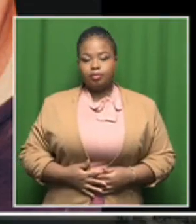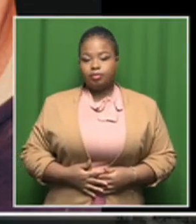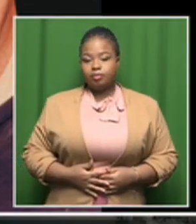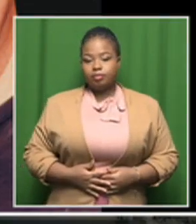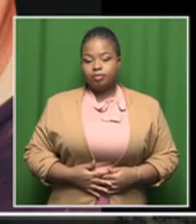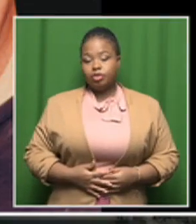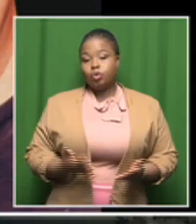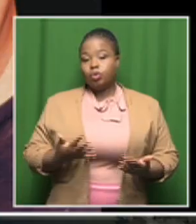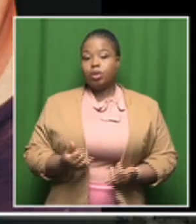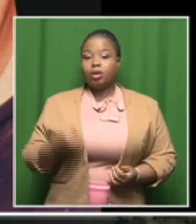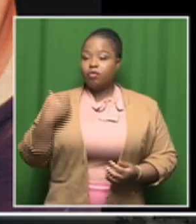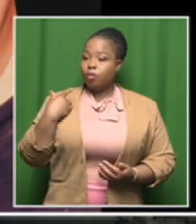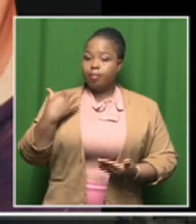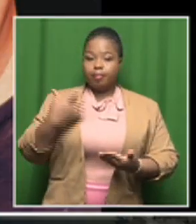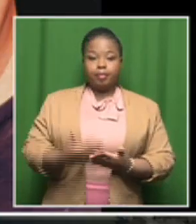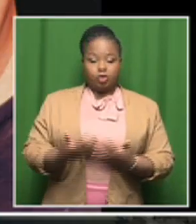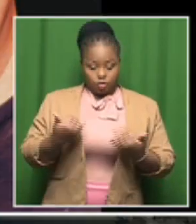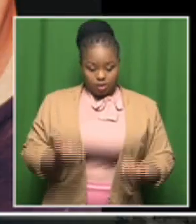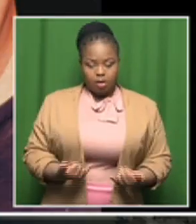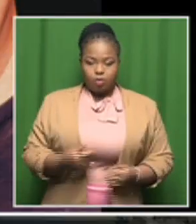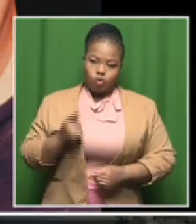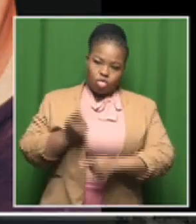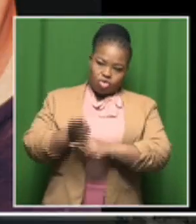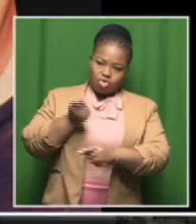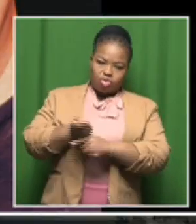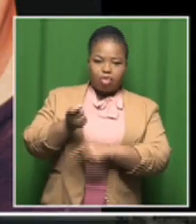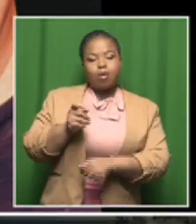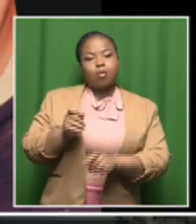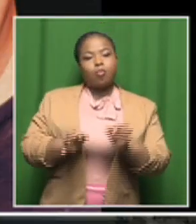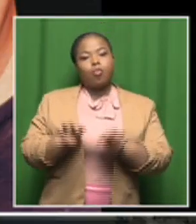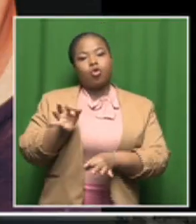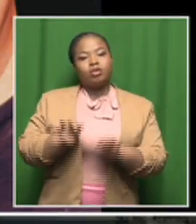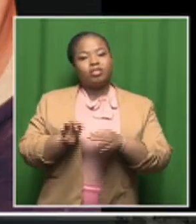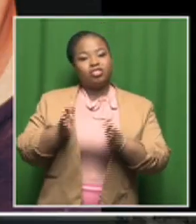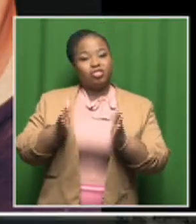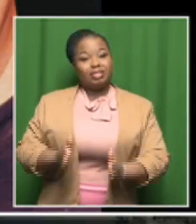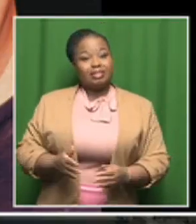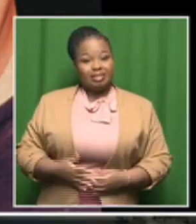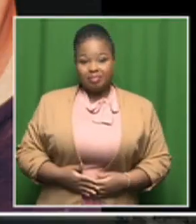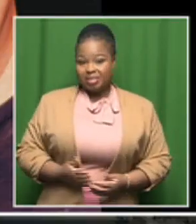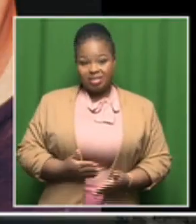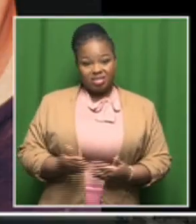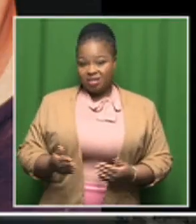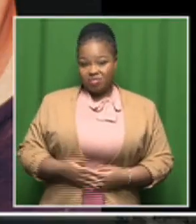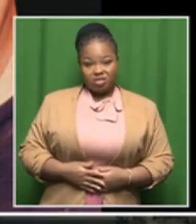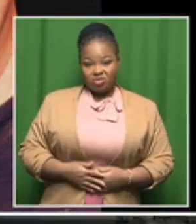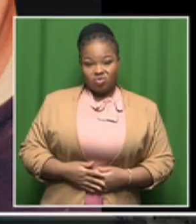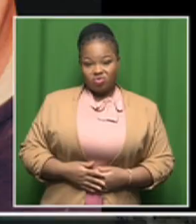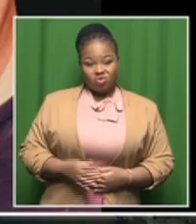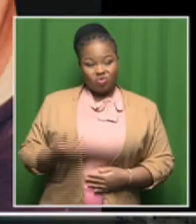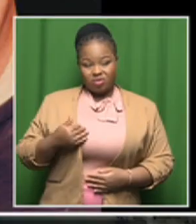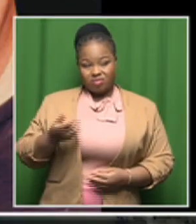still like, taking a dig at politicians and that aren't necessarily reflective of you?